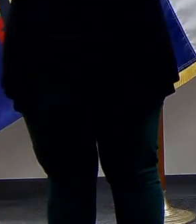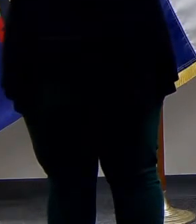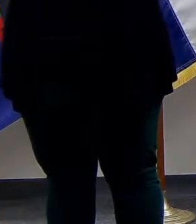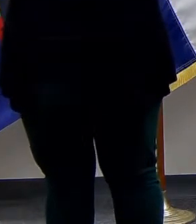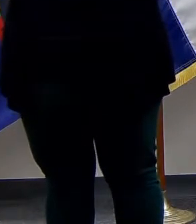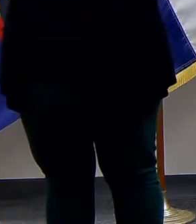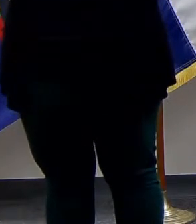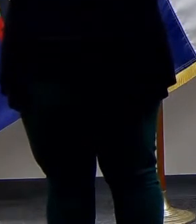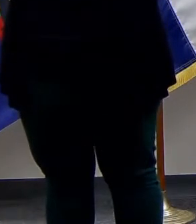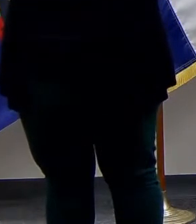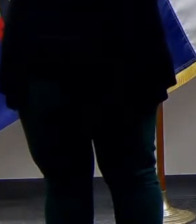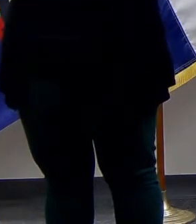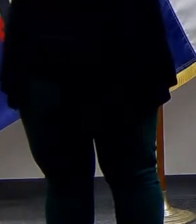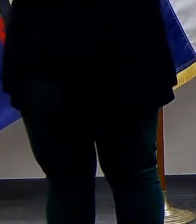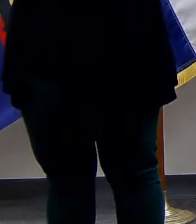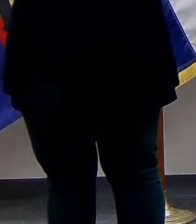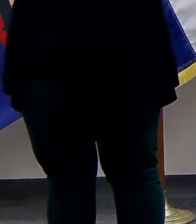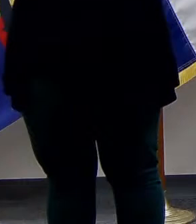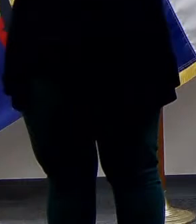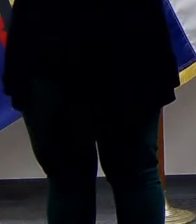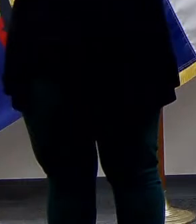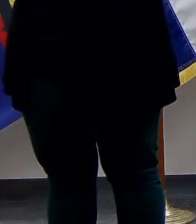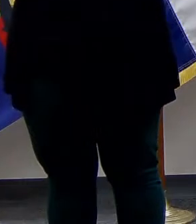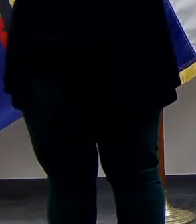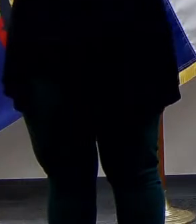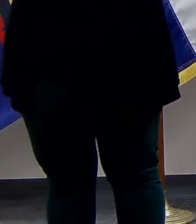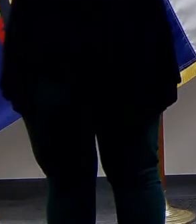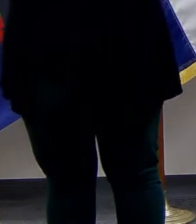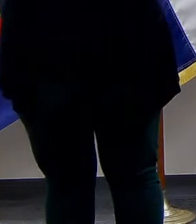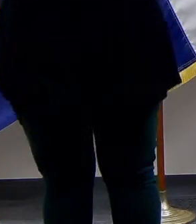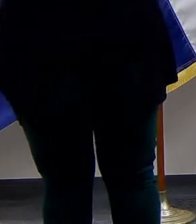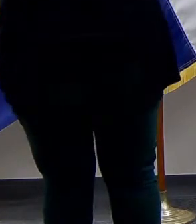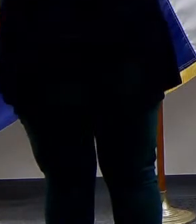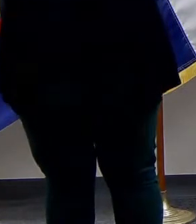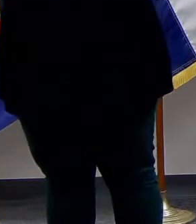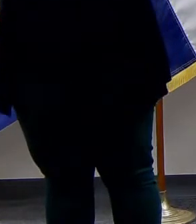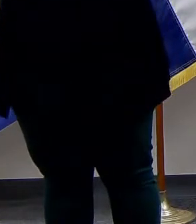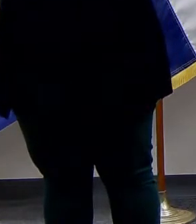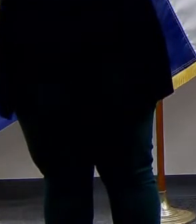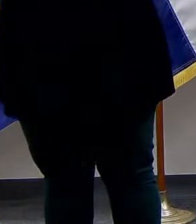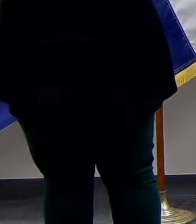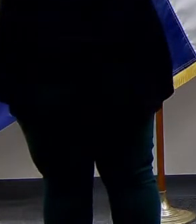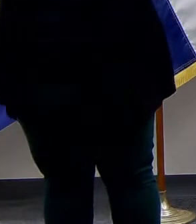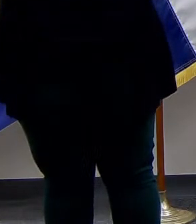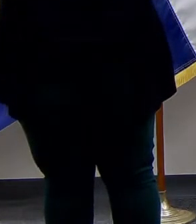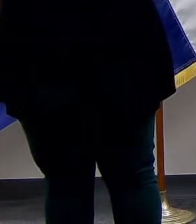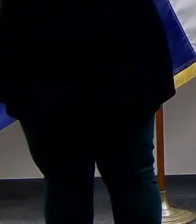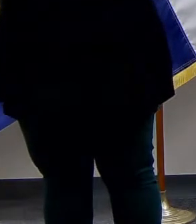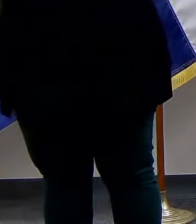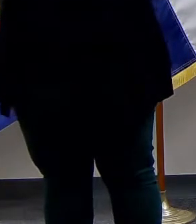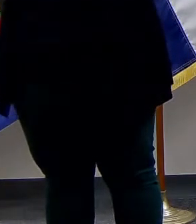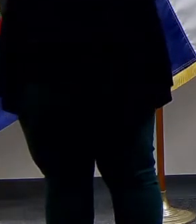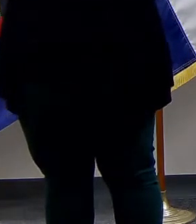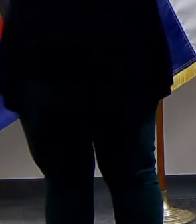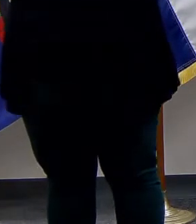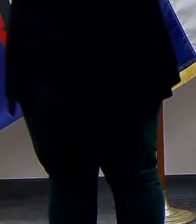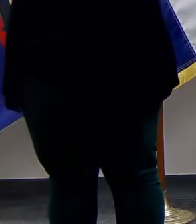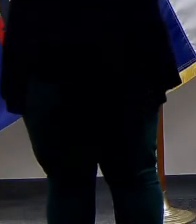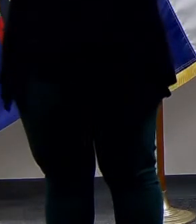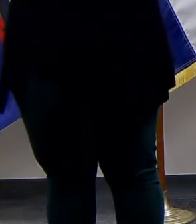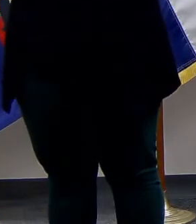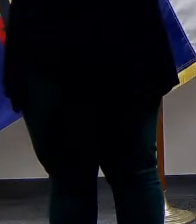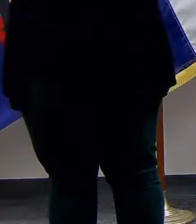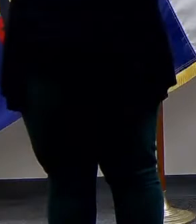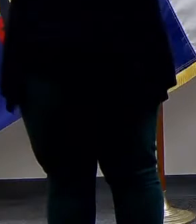the data and information that we know about it as fast as possible out to the community so that you can use it to make decisions and understand the decisions that are made by